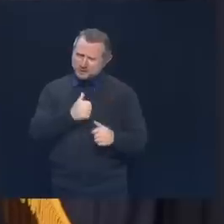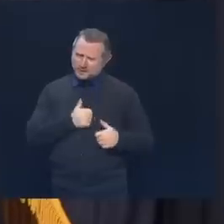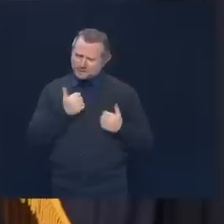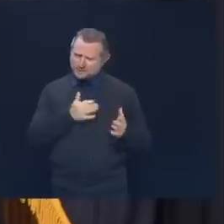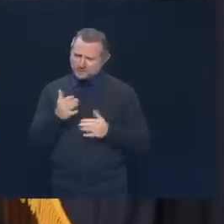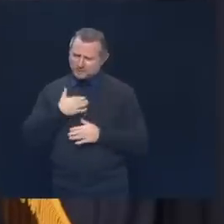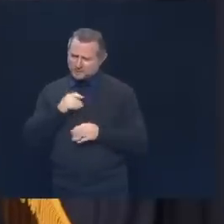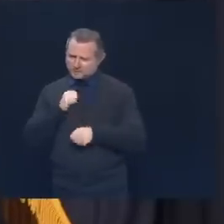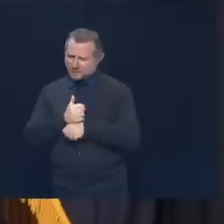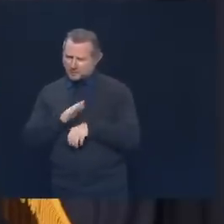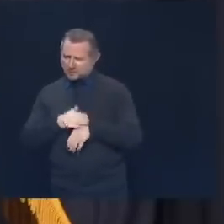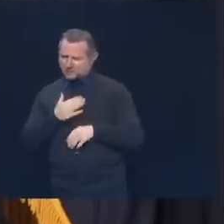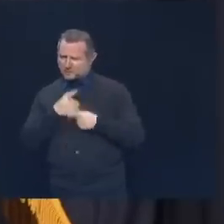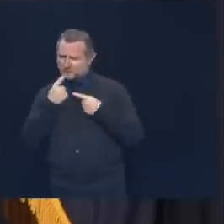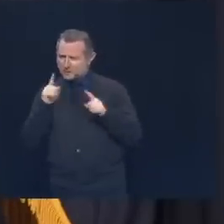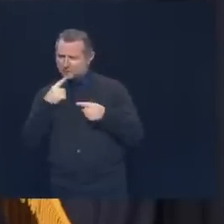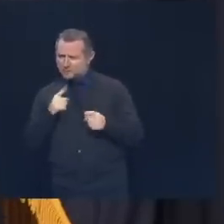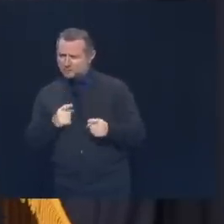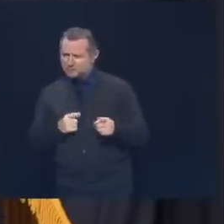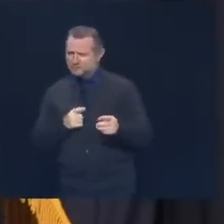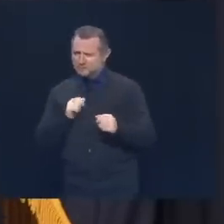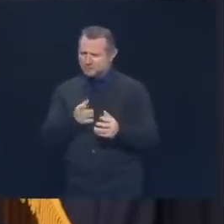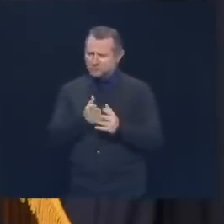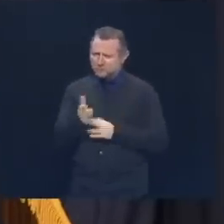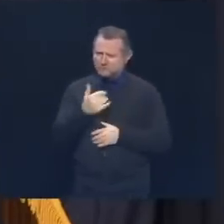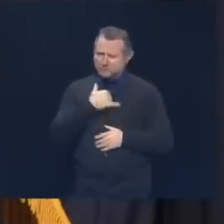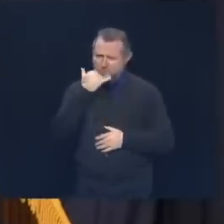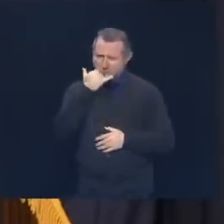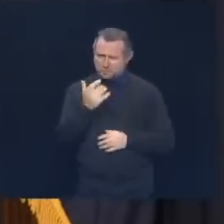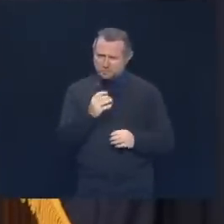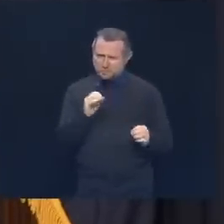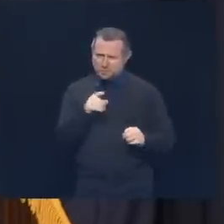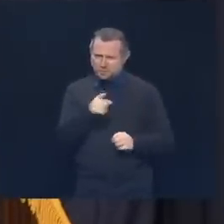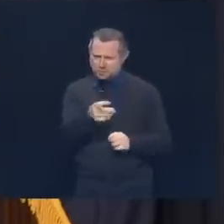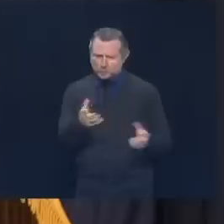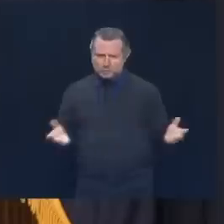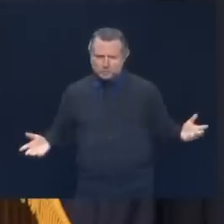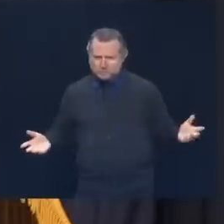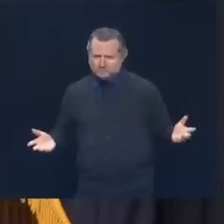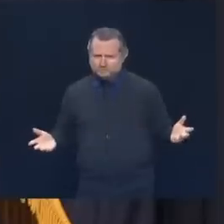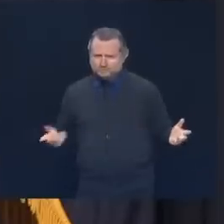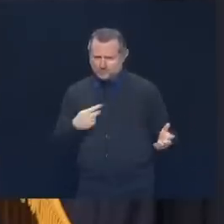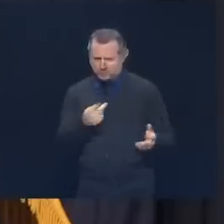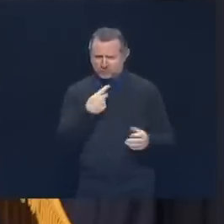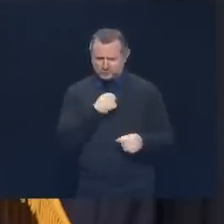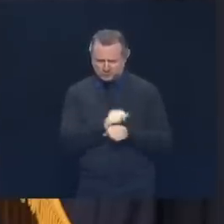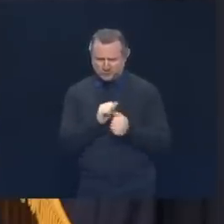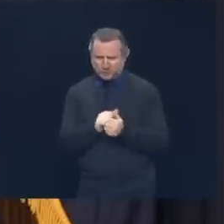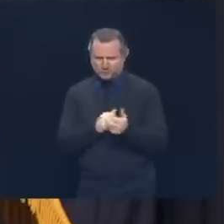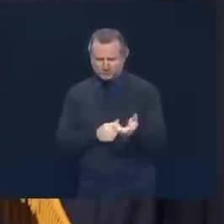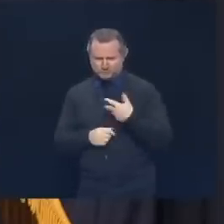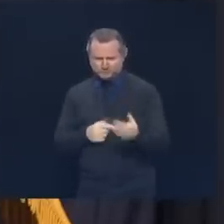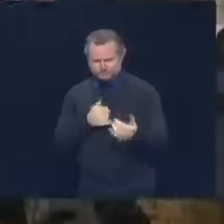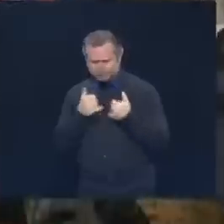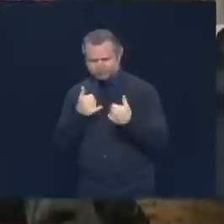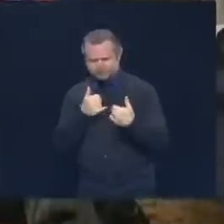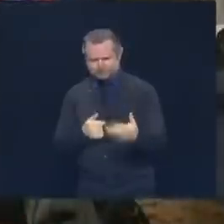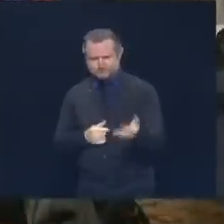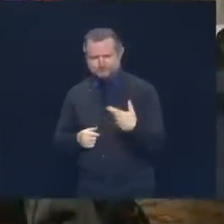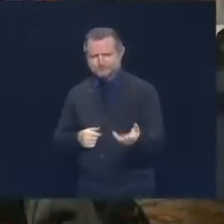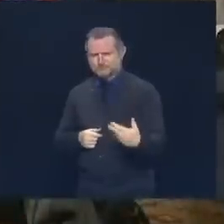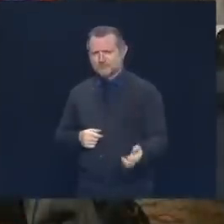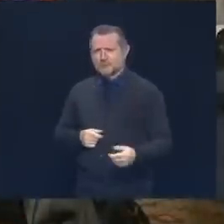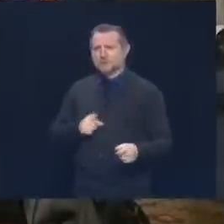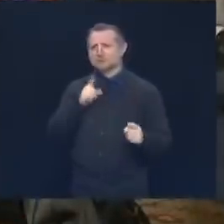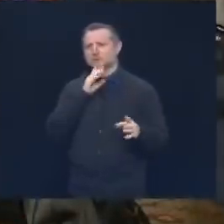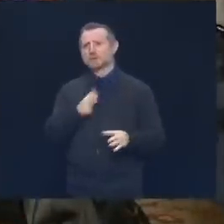by phone, and then you can just call in, nobody will know where you are. I mean, I'll work with you, but yeah, I probably will. This